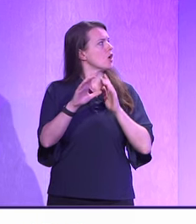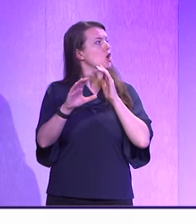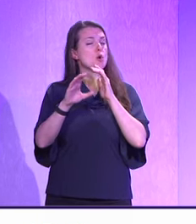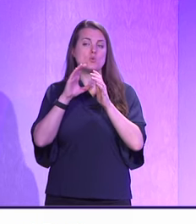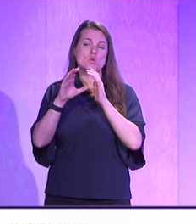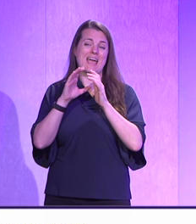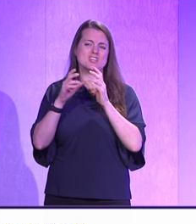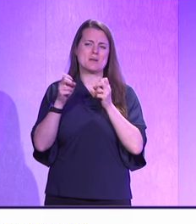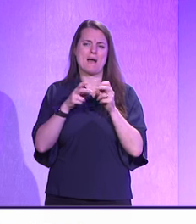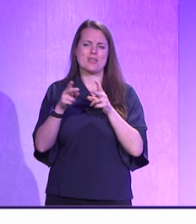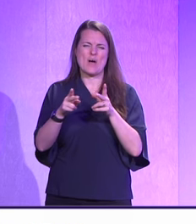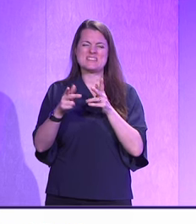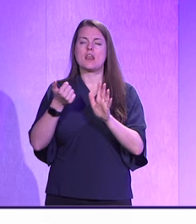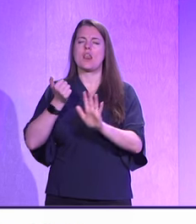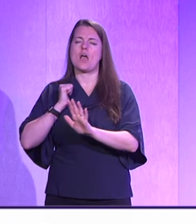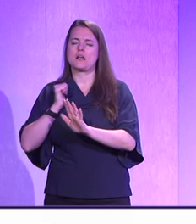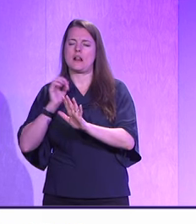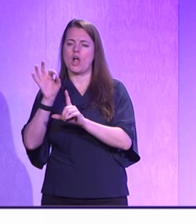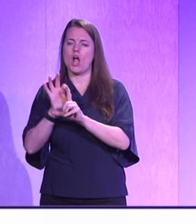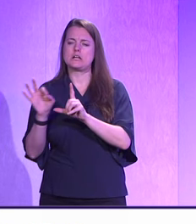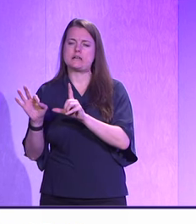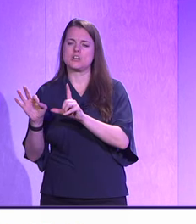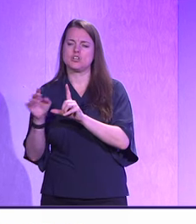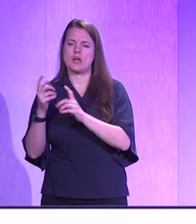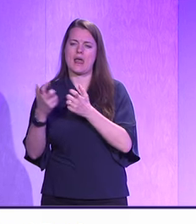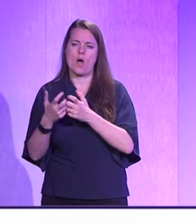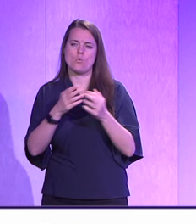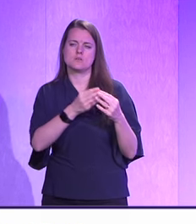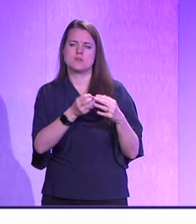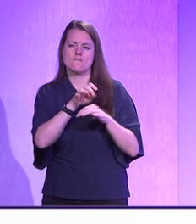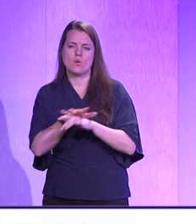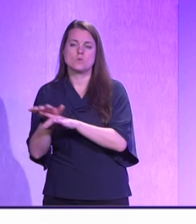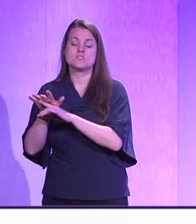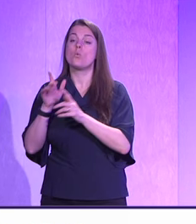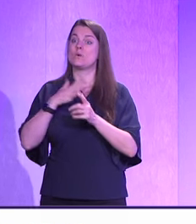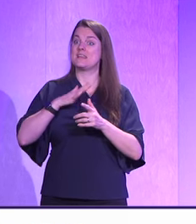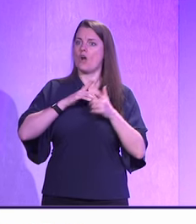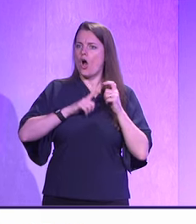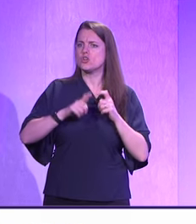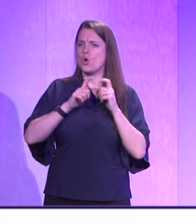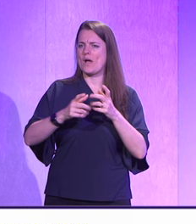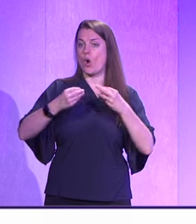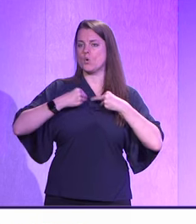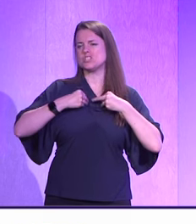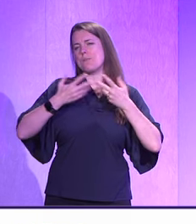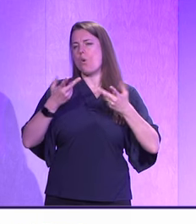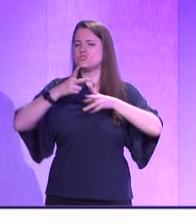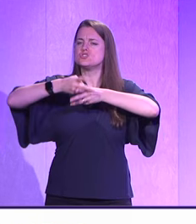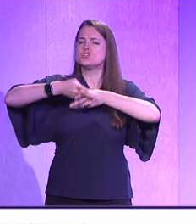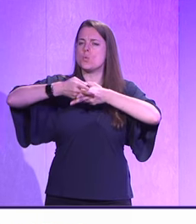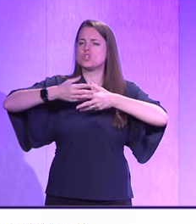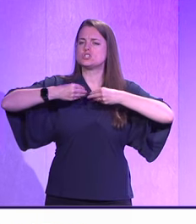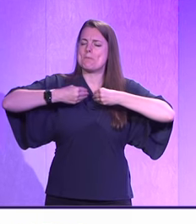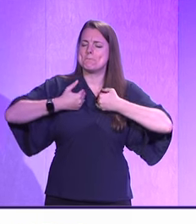in the organization and the likely architecture that results. We need clear ongoing ownership or stewardship of services and systems